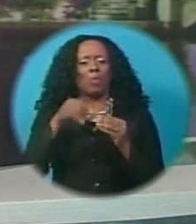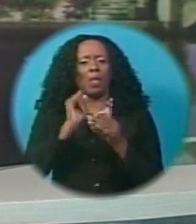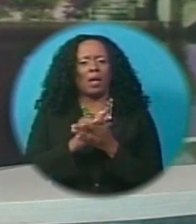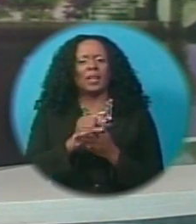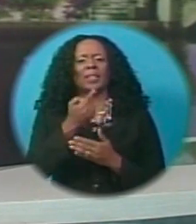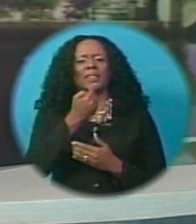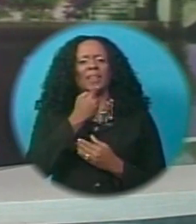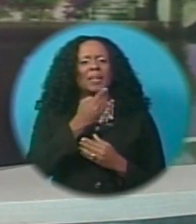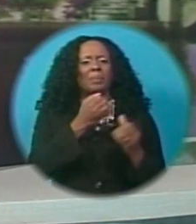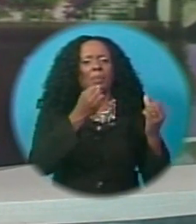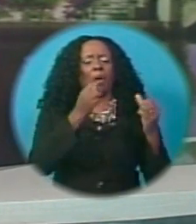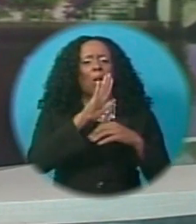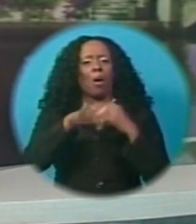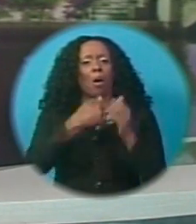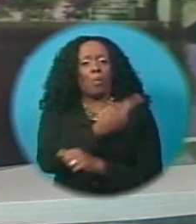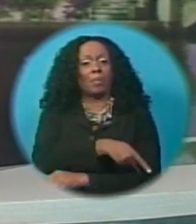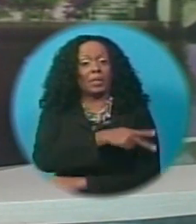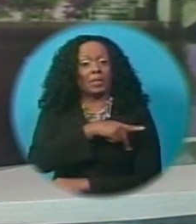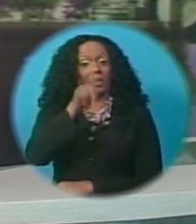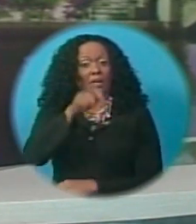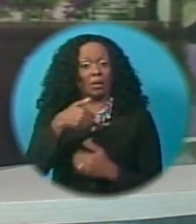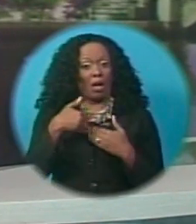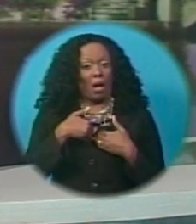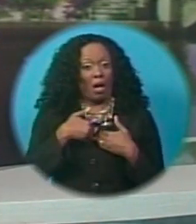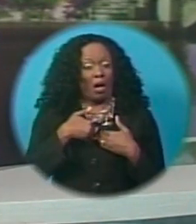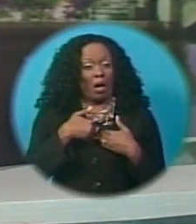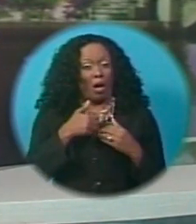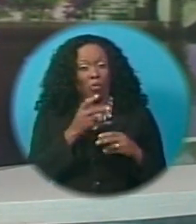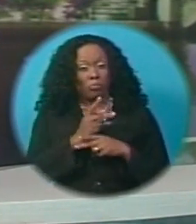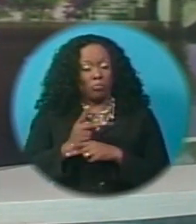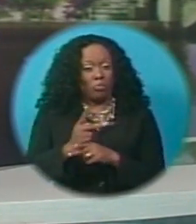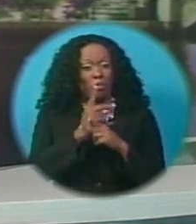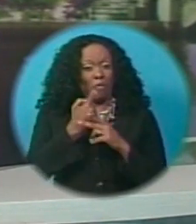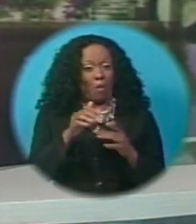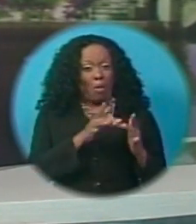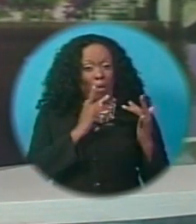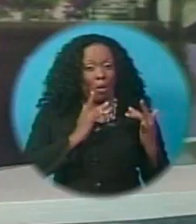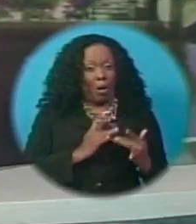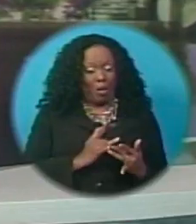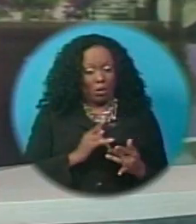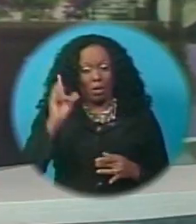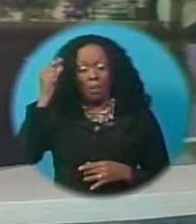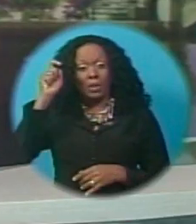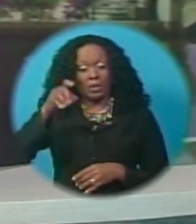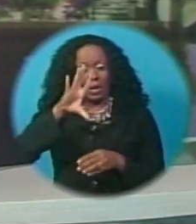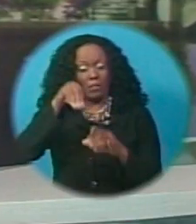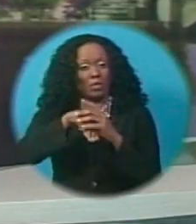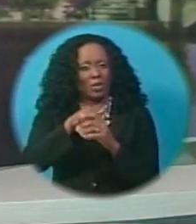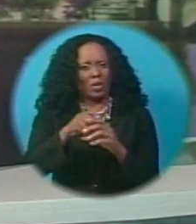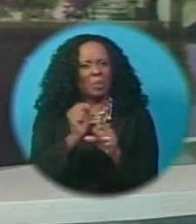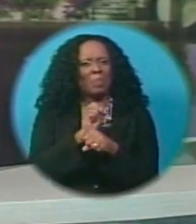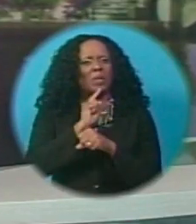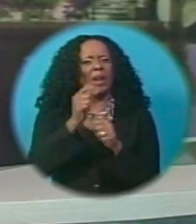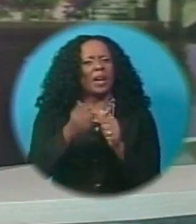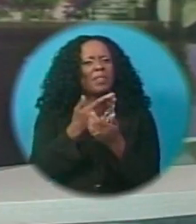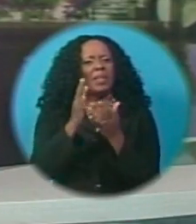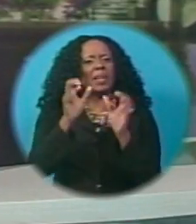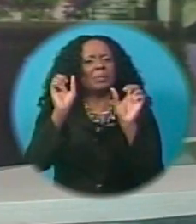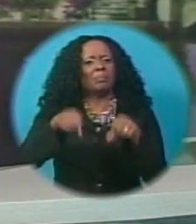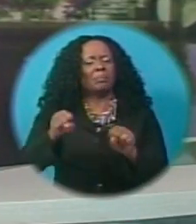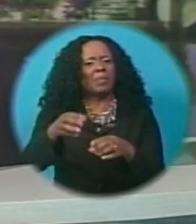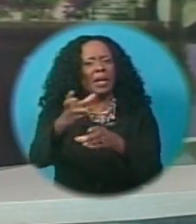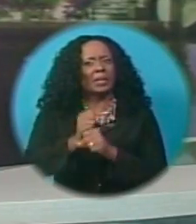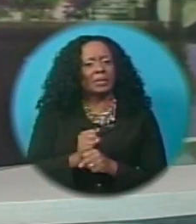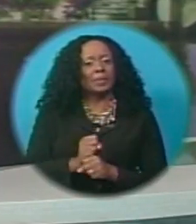all patients need to have access to cardiology care, and therefore governments should invest in order to make it more widely available.